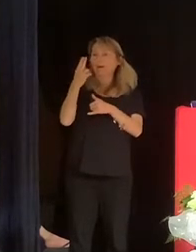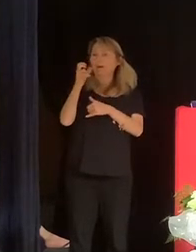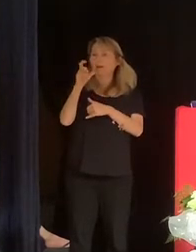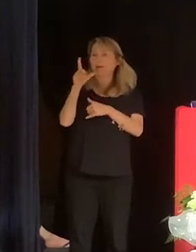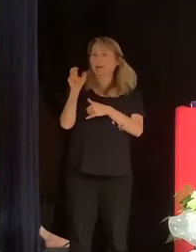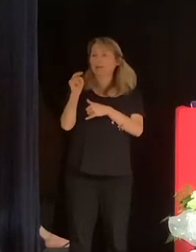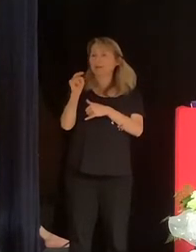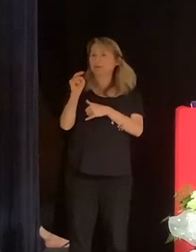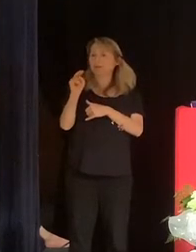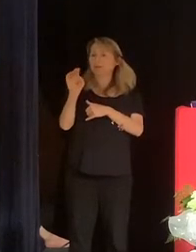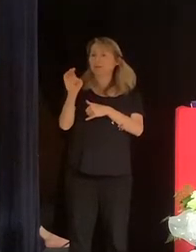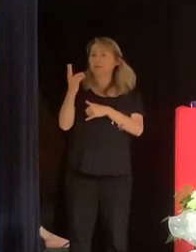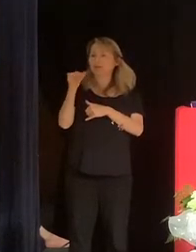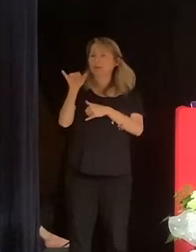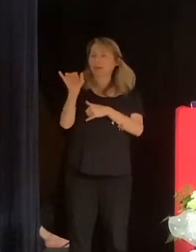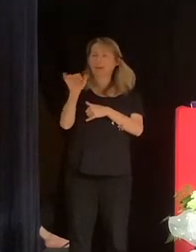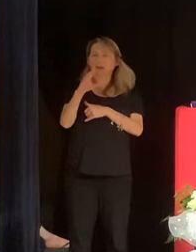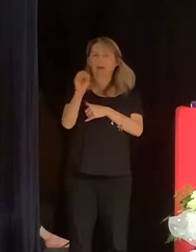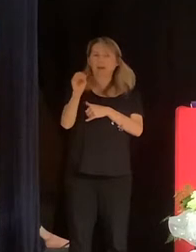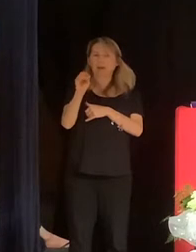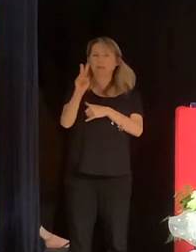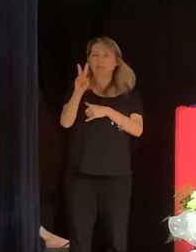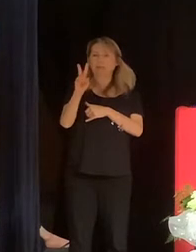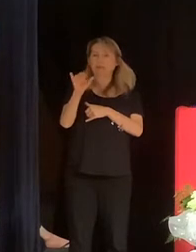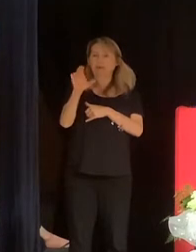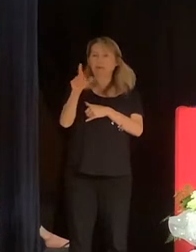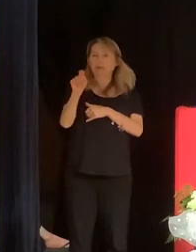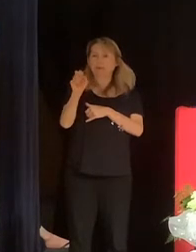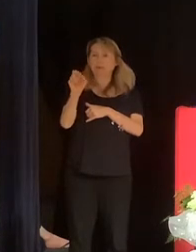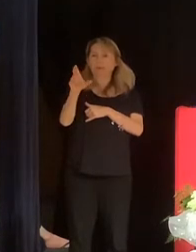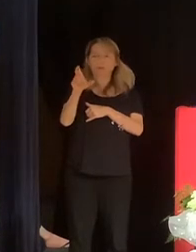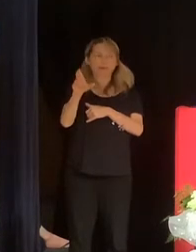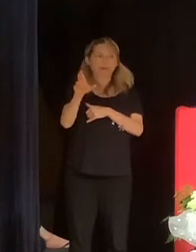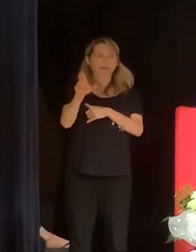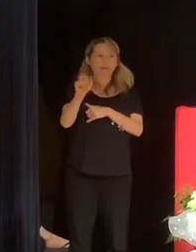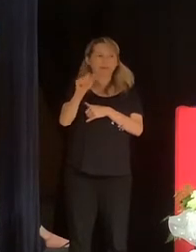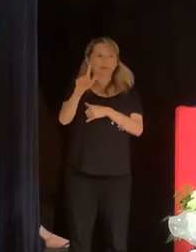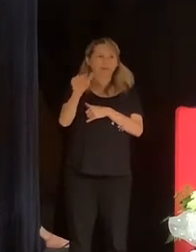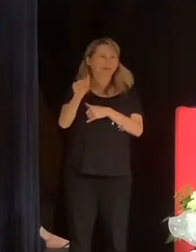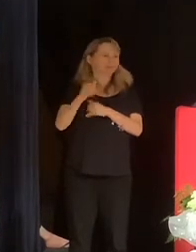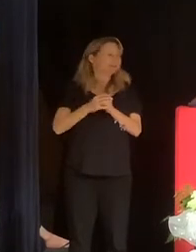Chai and Victor Allah. I could not